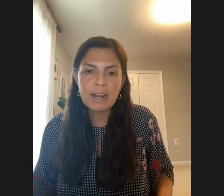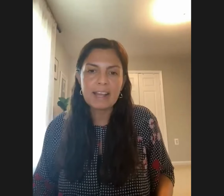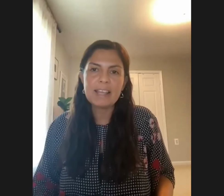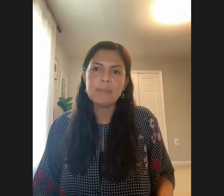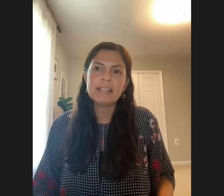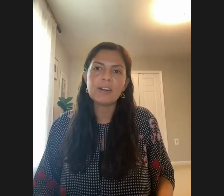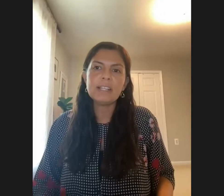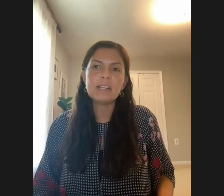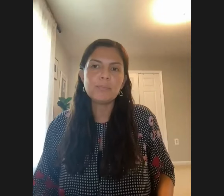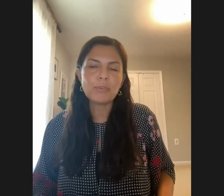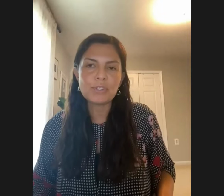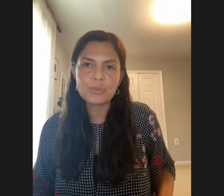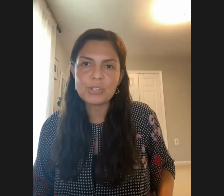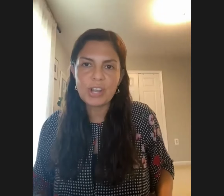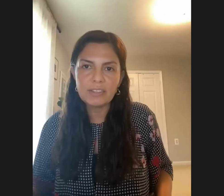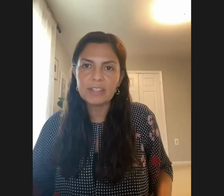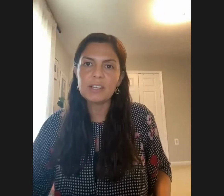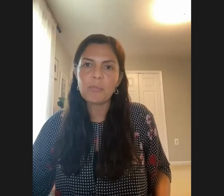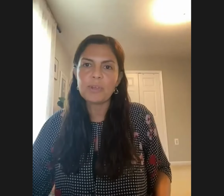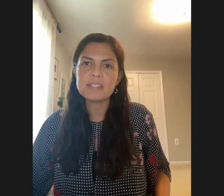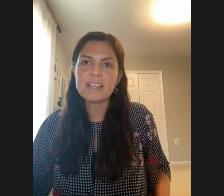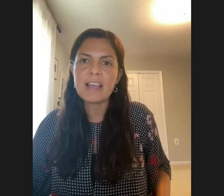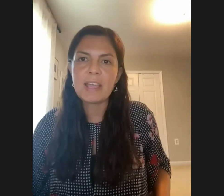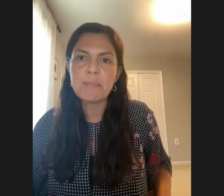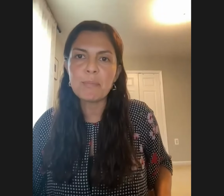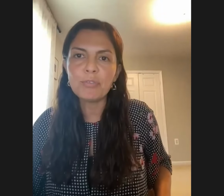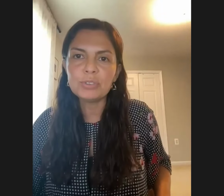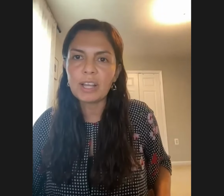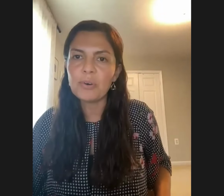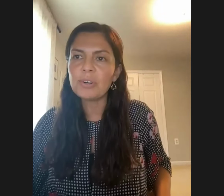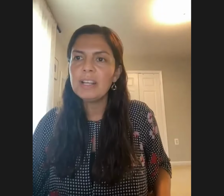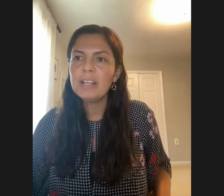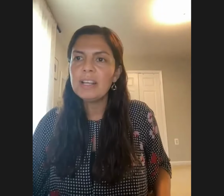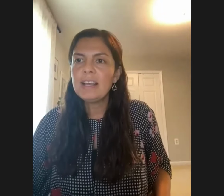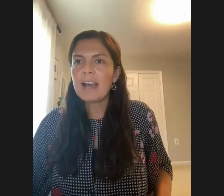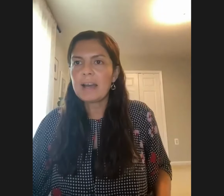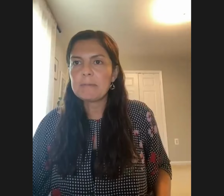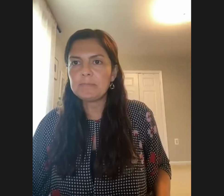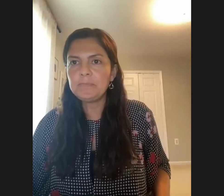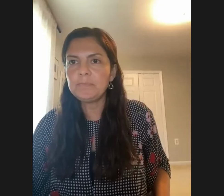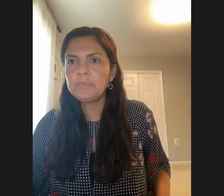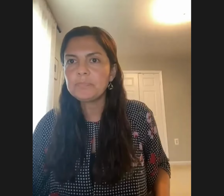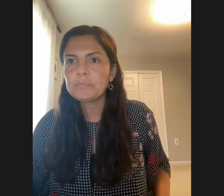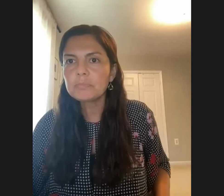I will change to English for a few minutes in order to invite Professor Chater.